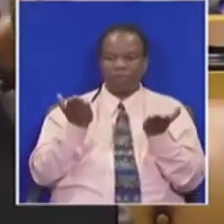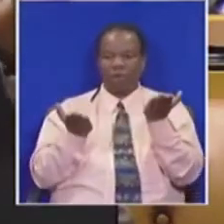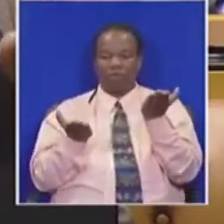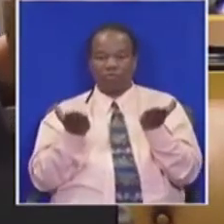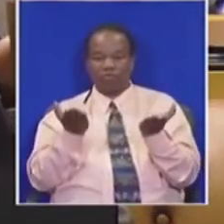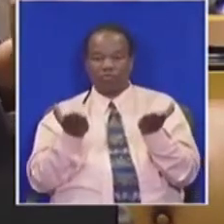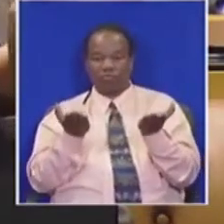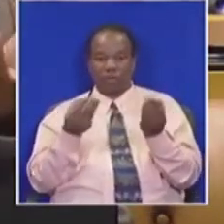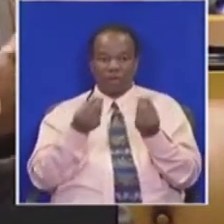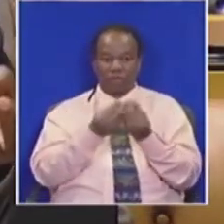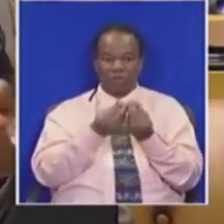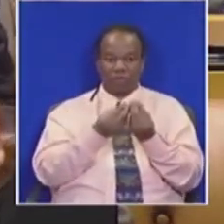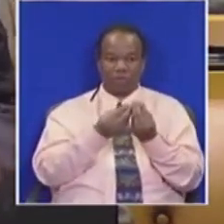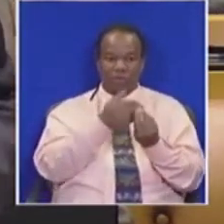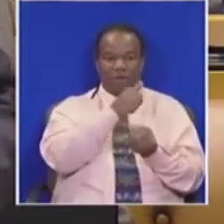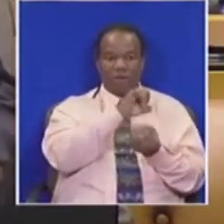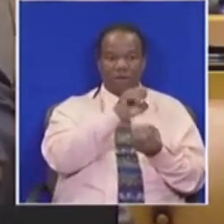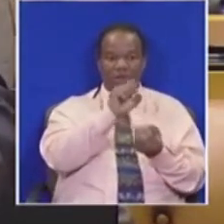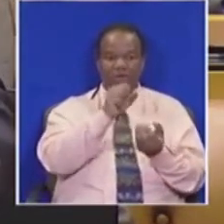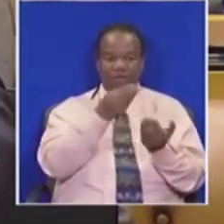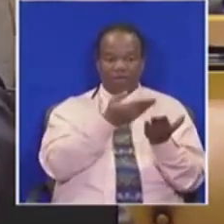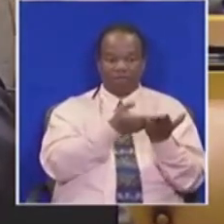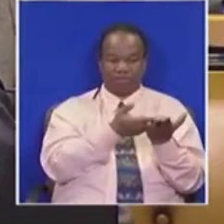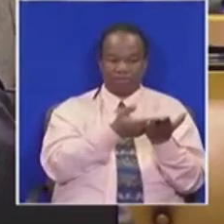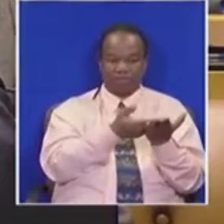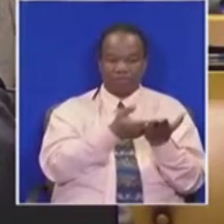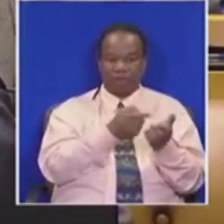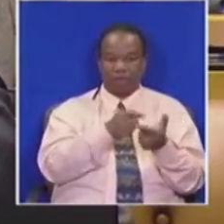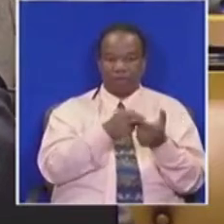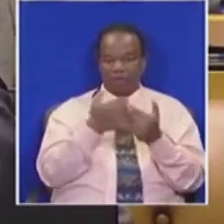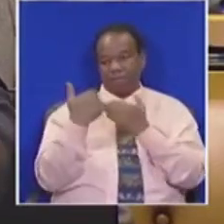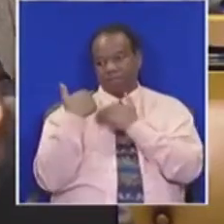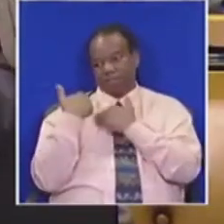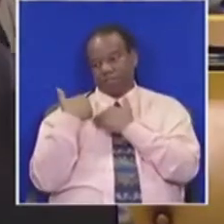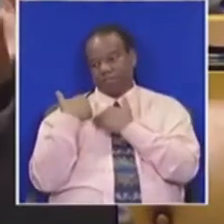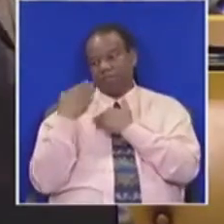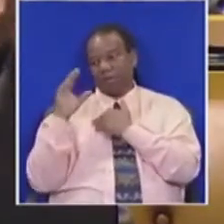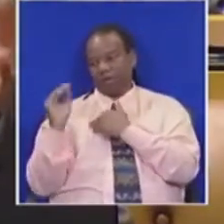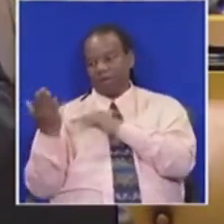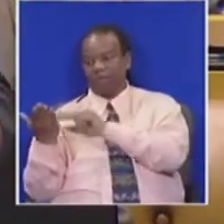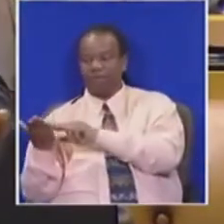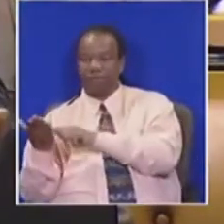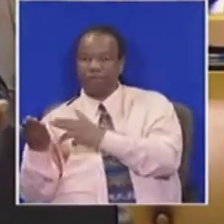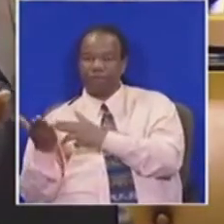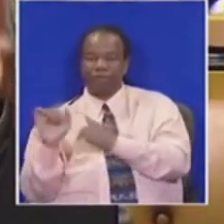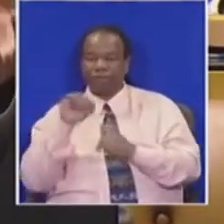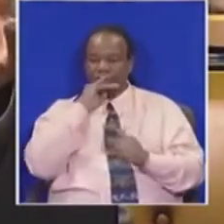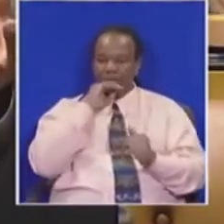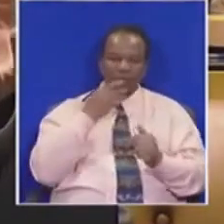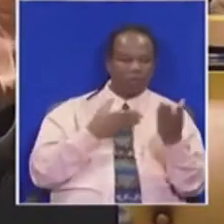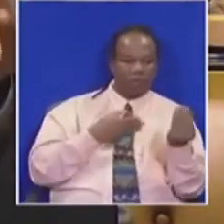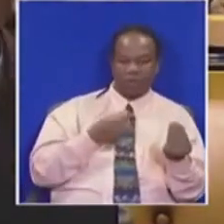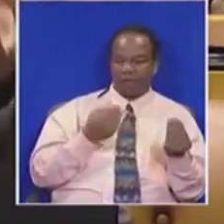You hold an asset in one hand, and you've got to meet a particular obligation on another hand, and you have to weigh